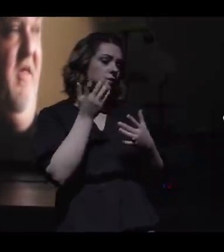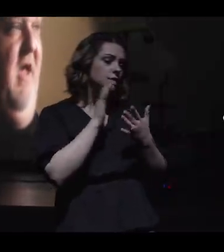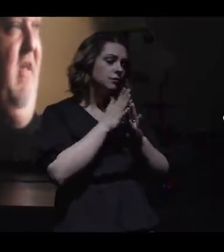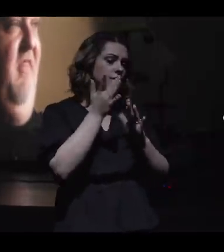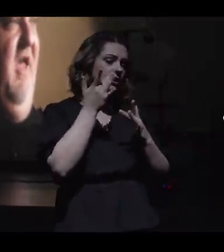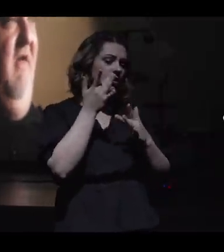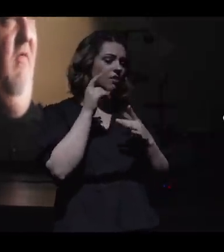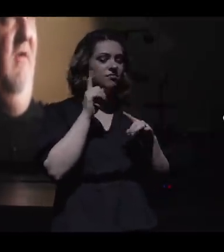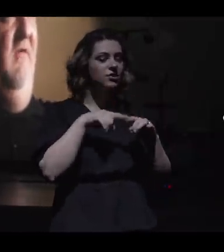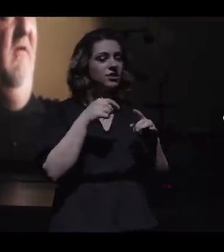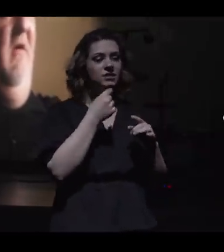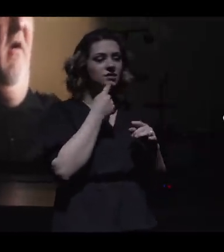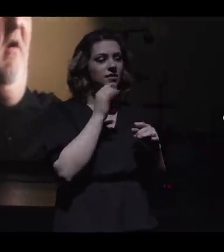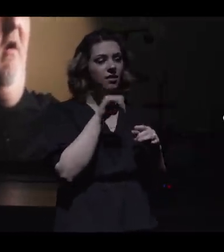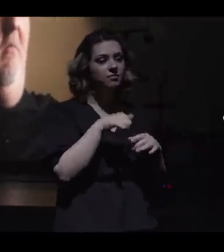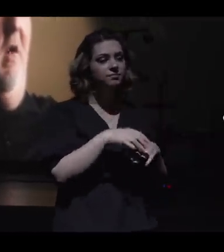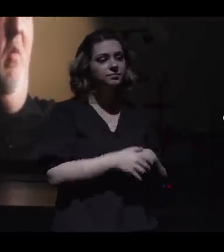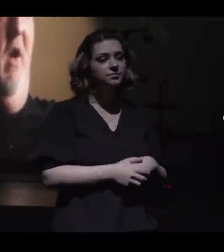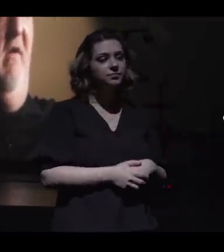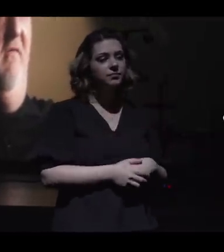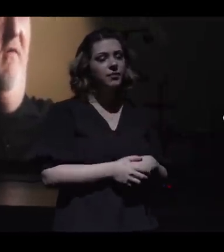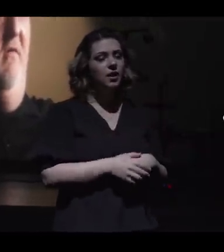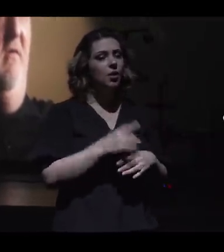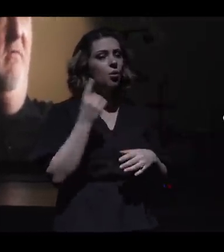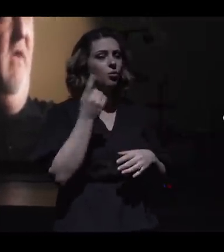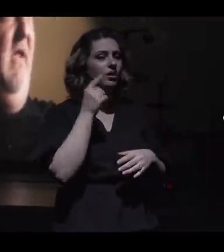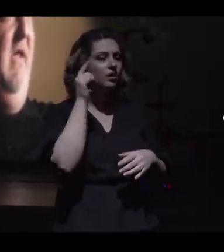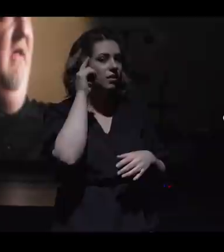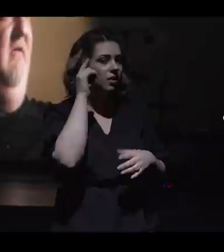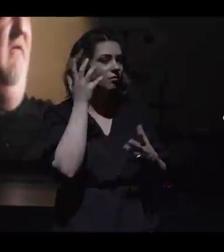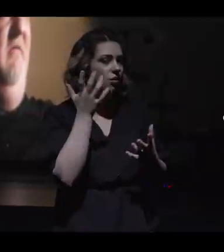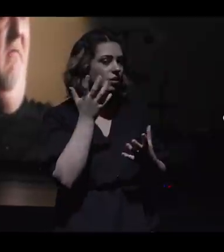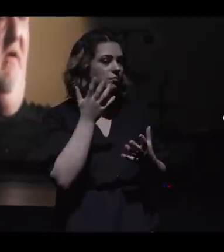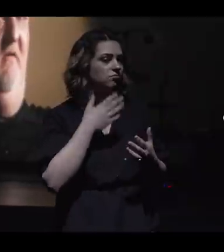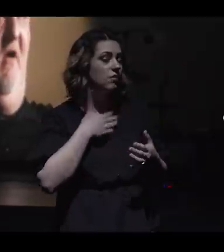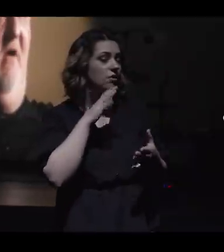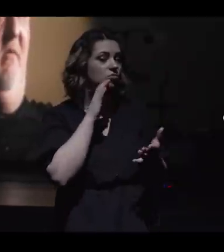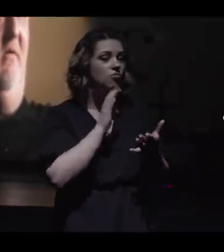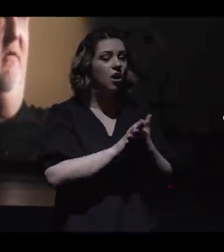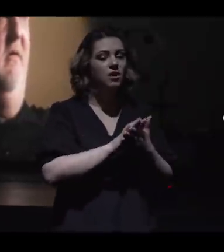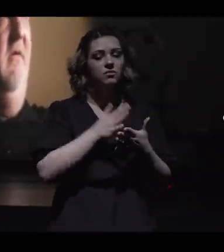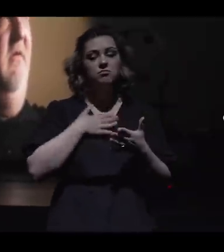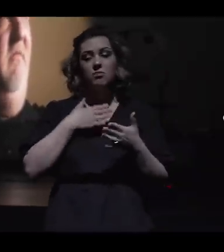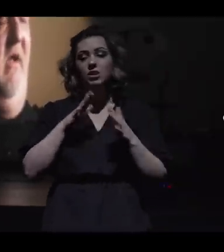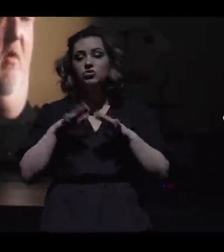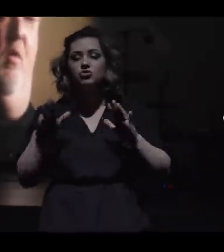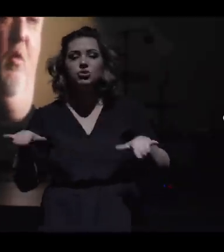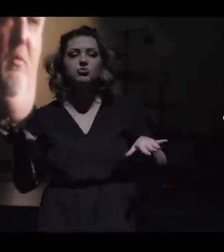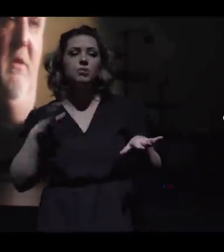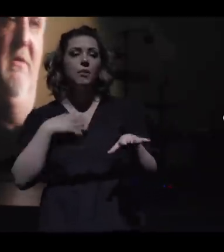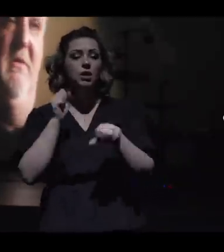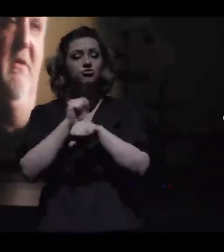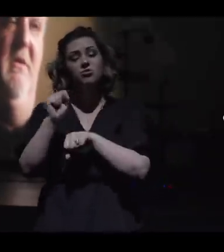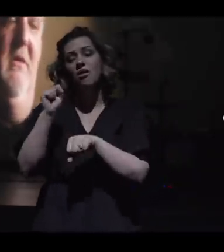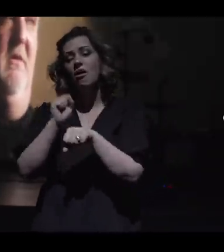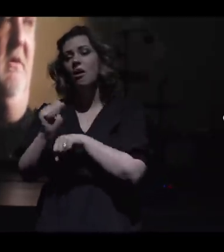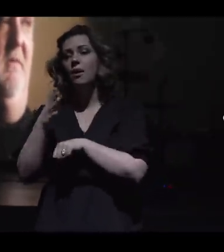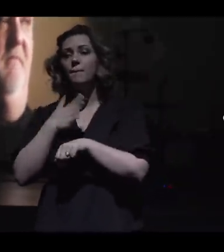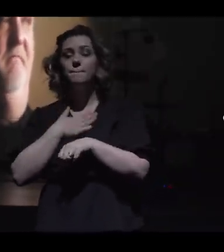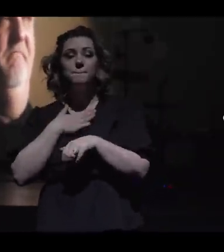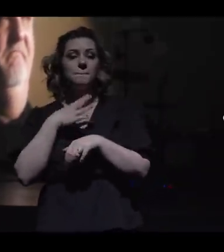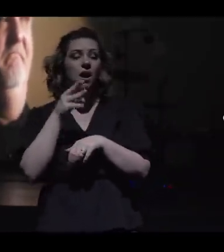The only thing I could think of was my wife, my kids, my job, my home.